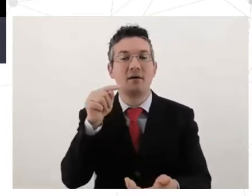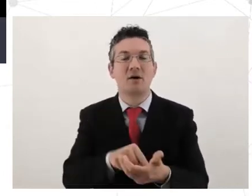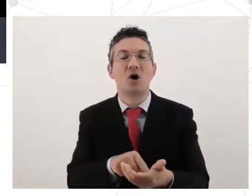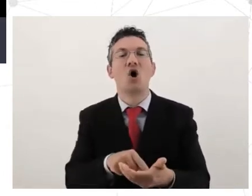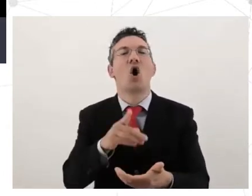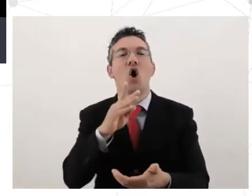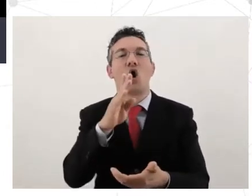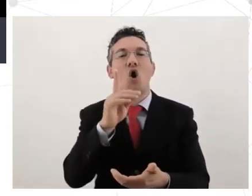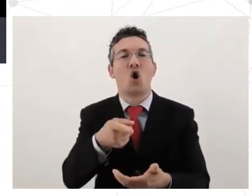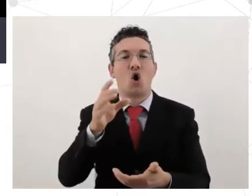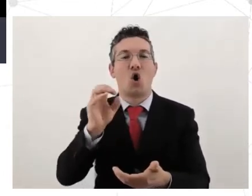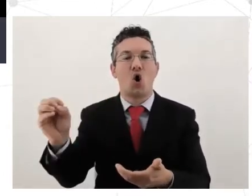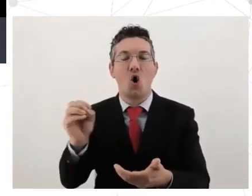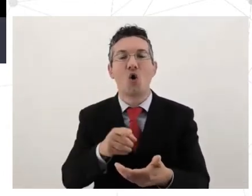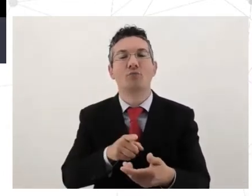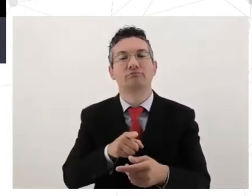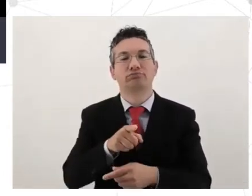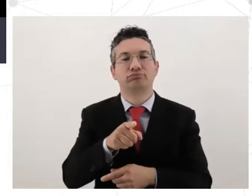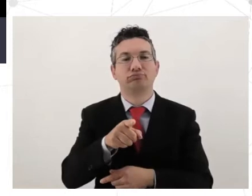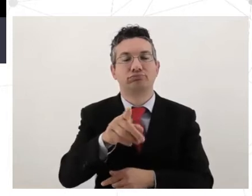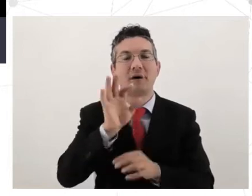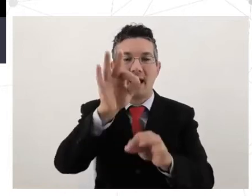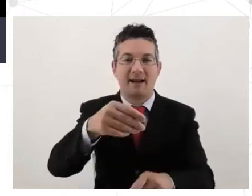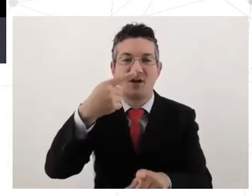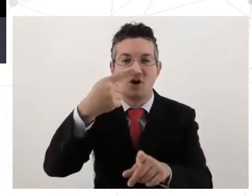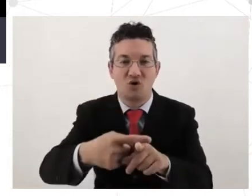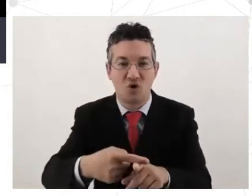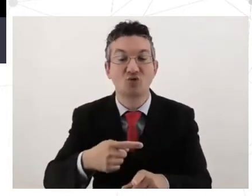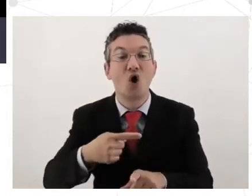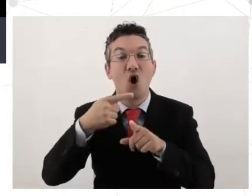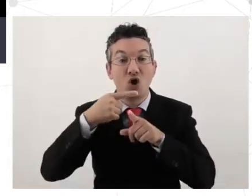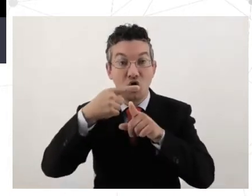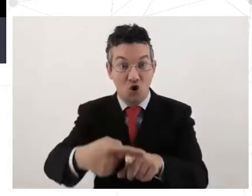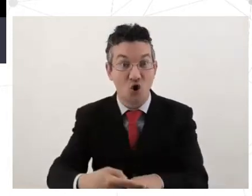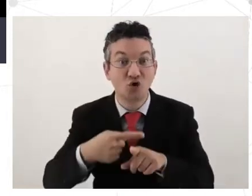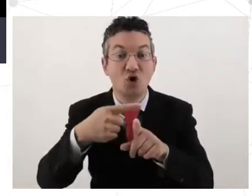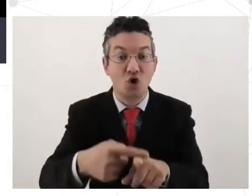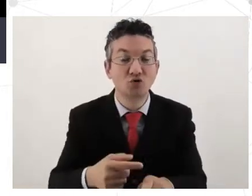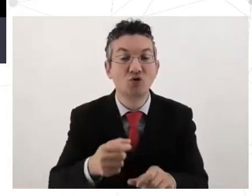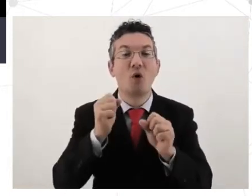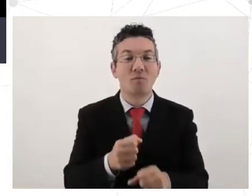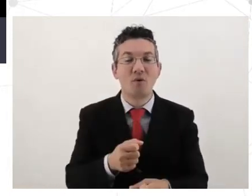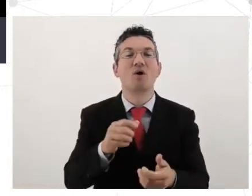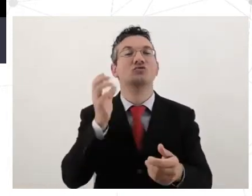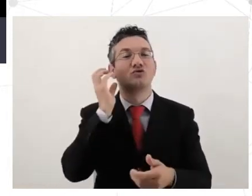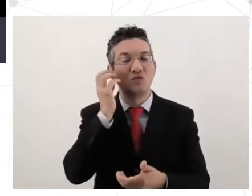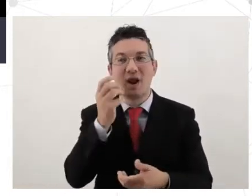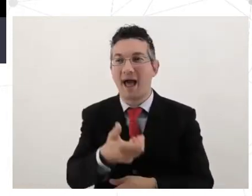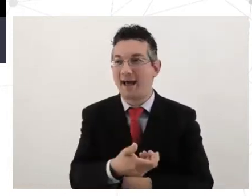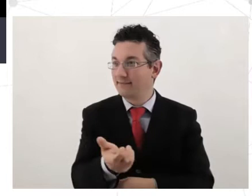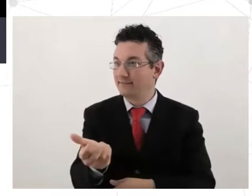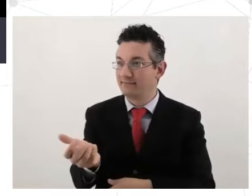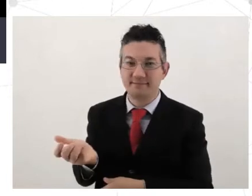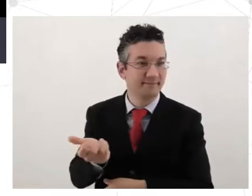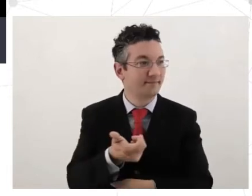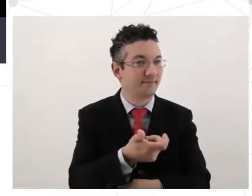area in richer detail, or change your virtual location. For example, let's say you want to preview the street layout